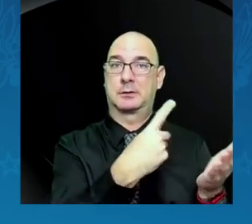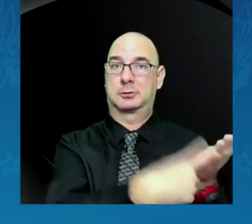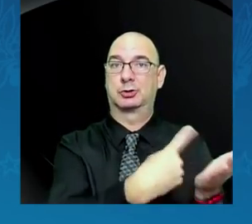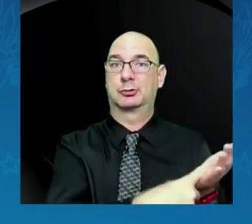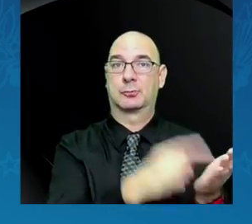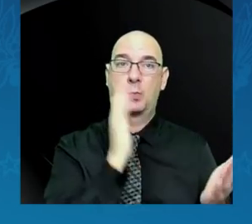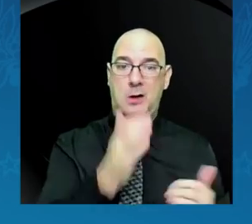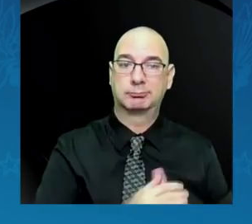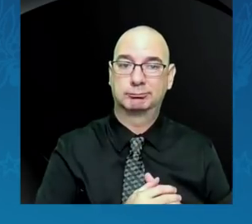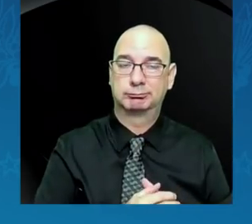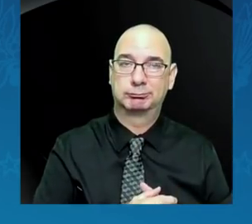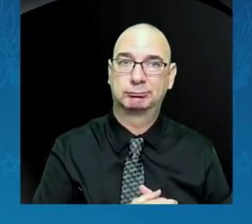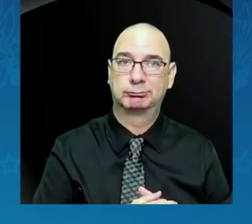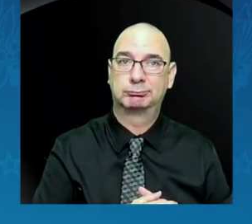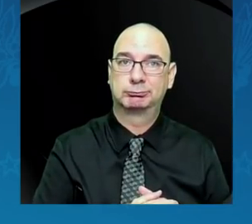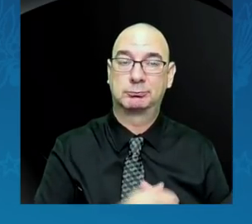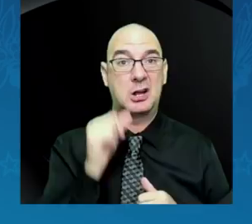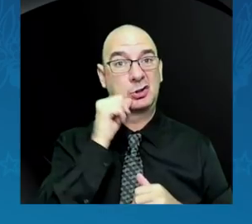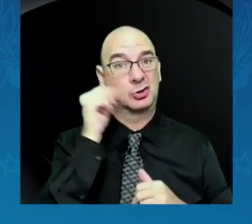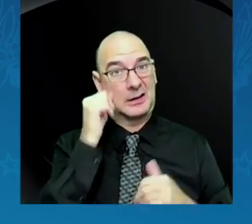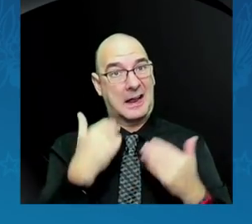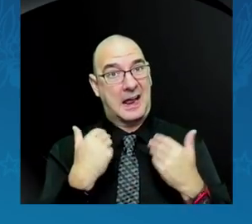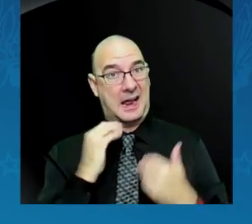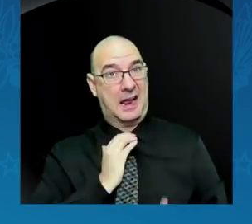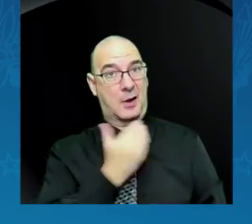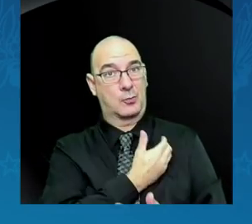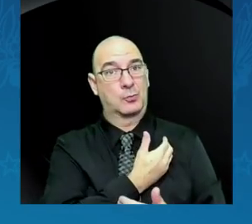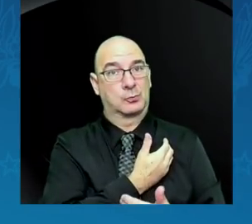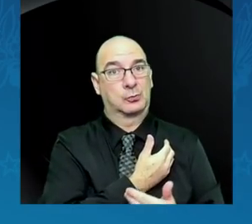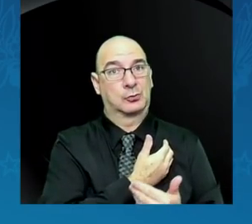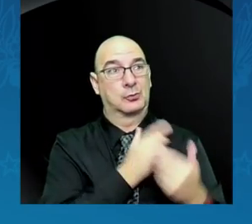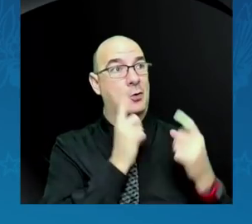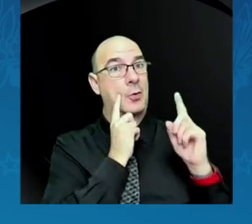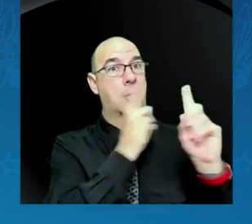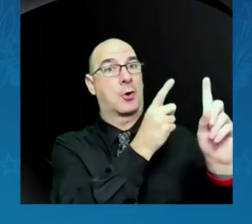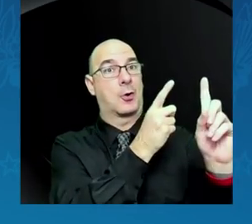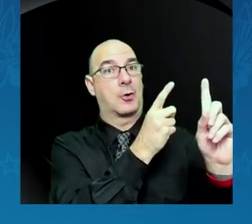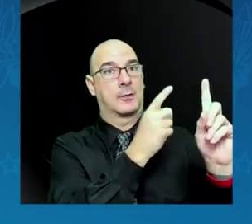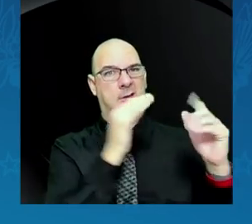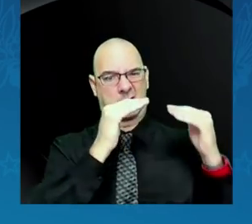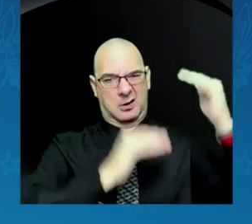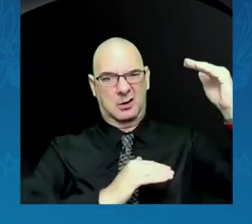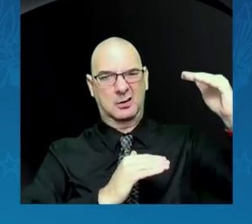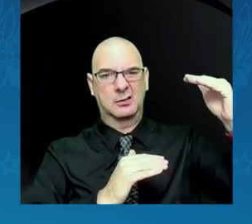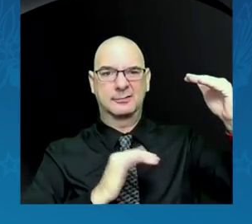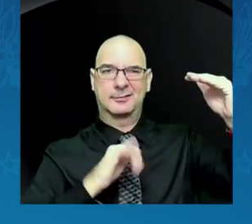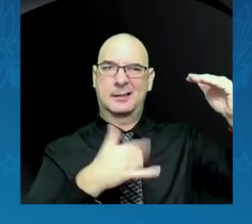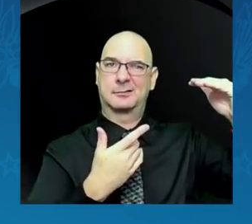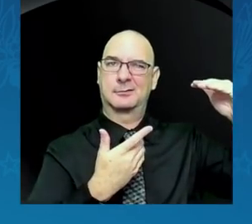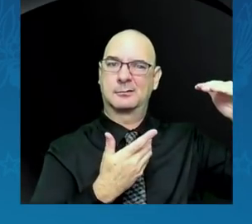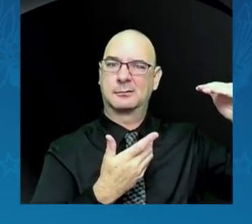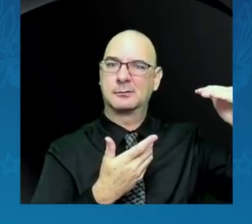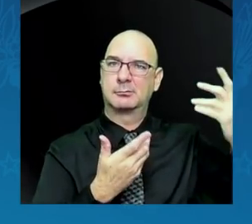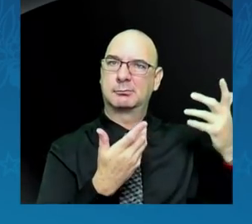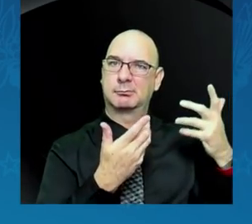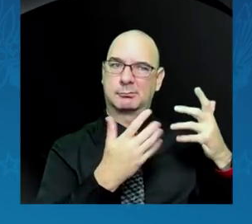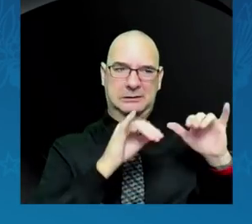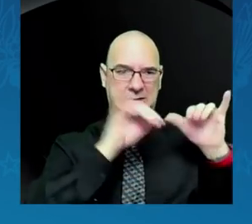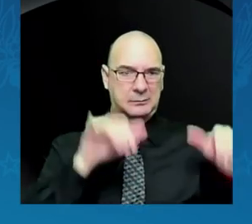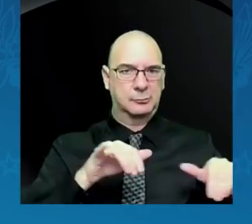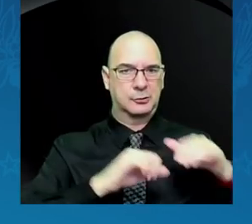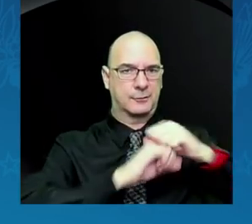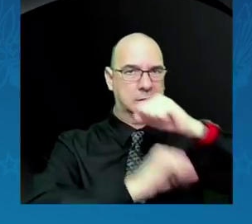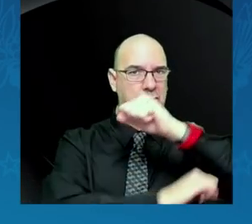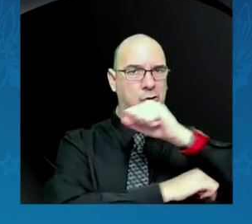yesterday, inequities, the inequality of systems and structures. We know that this is an issue that disproportionately